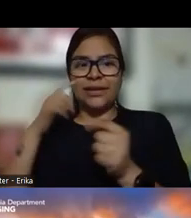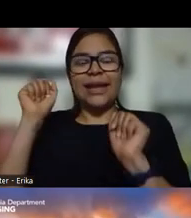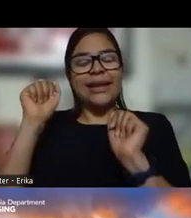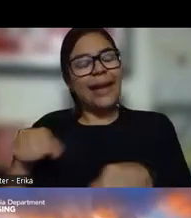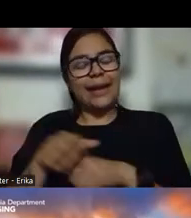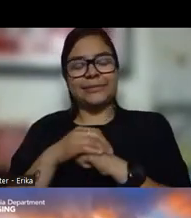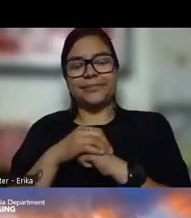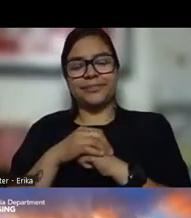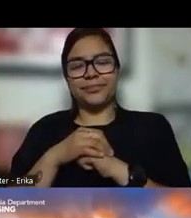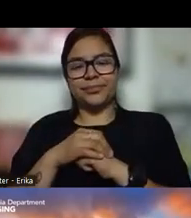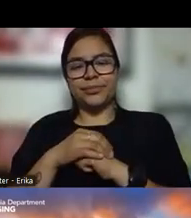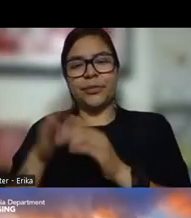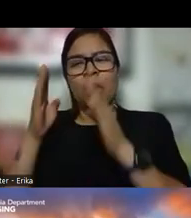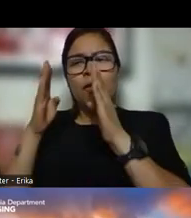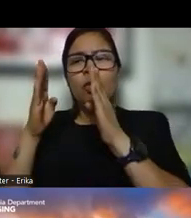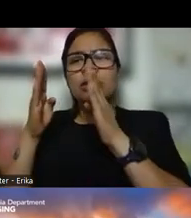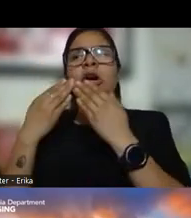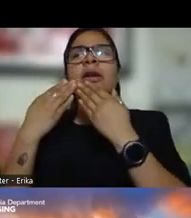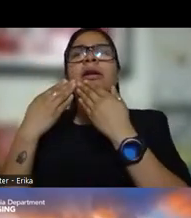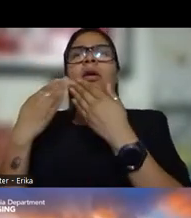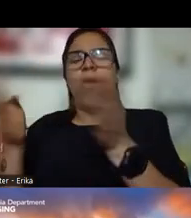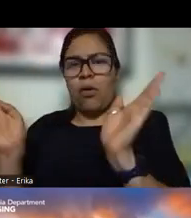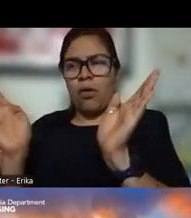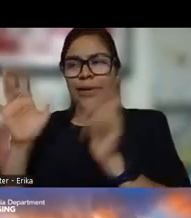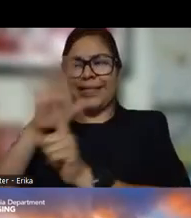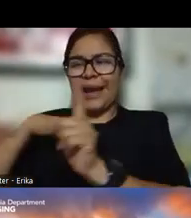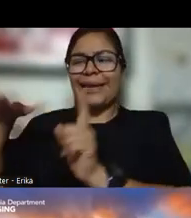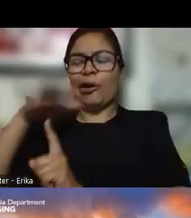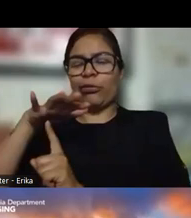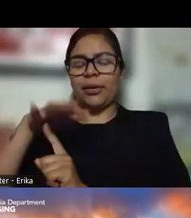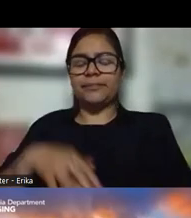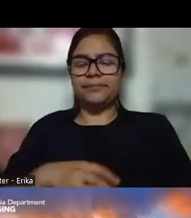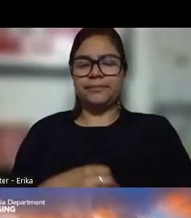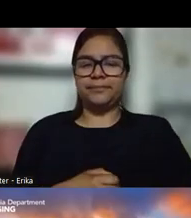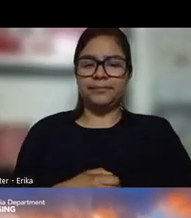very, focused on everyone in that area, in that region. Mm-hmm.